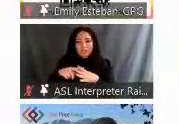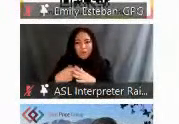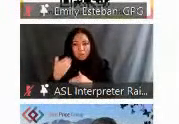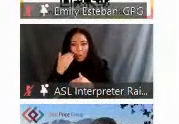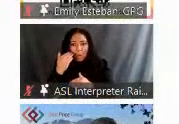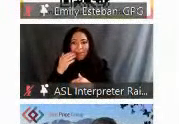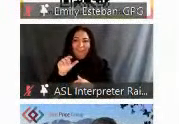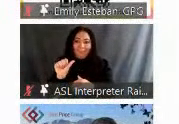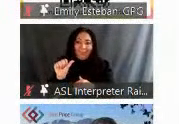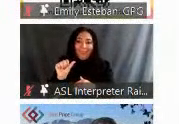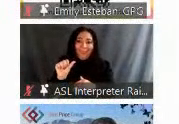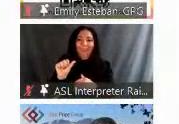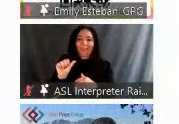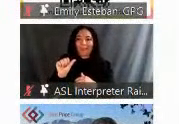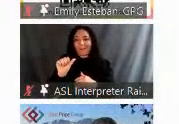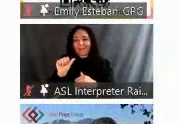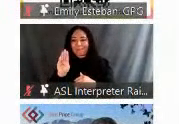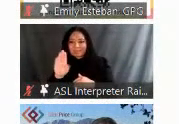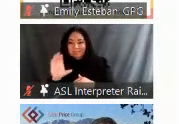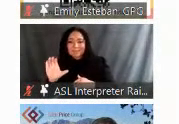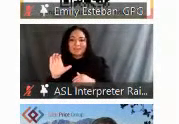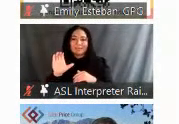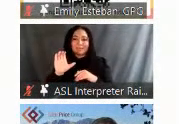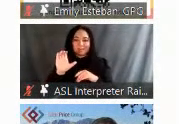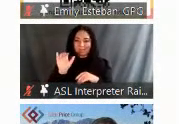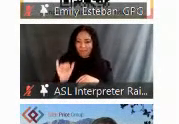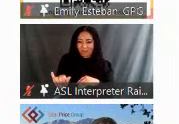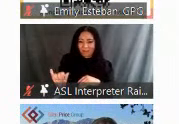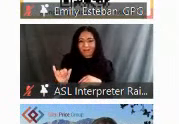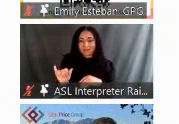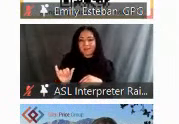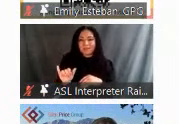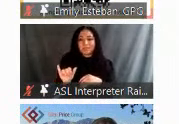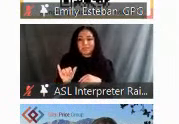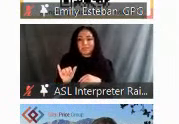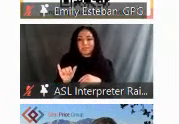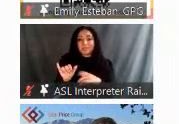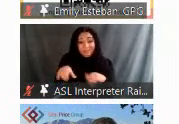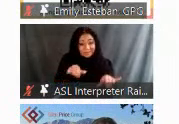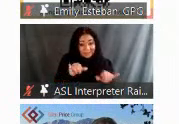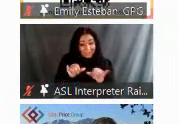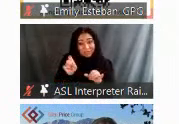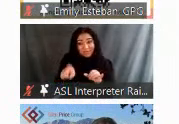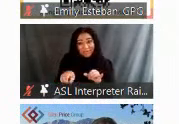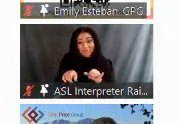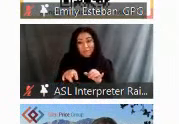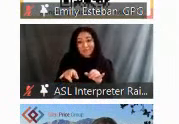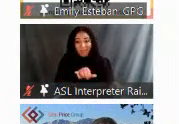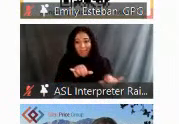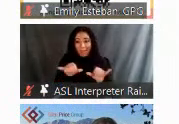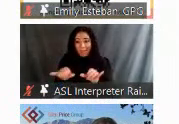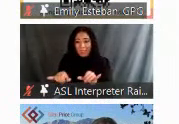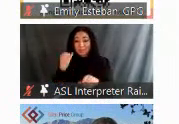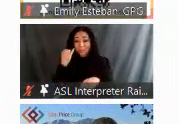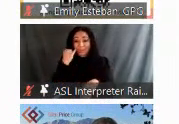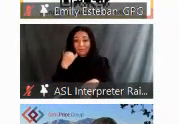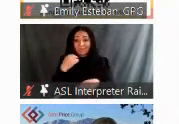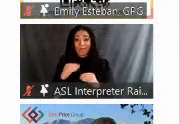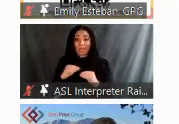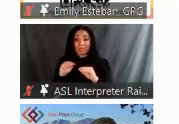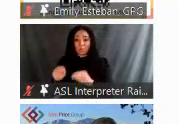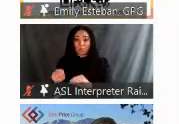the alphabetic system. And also the standard had to be the same, because if I move a Head